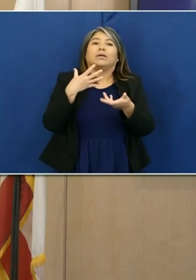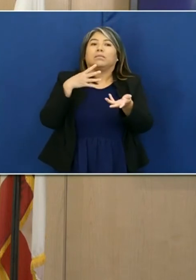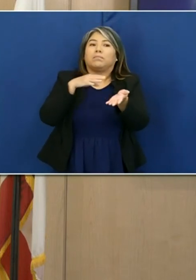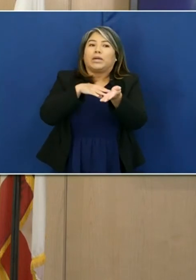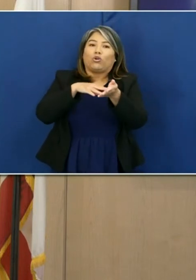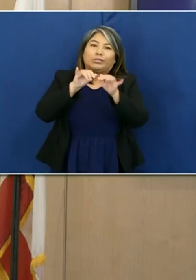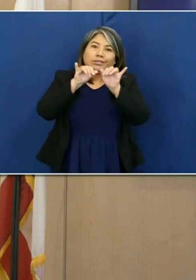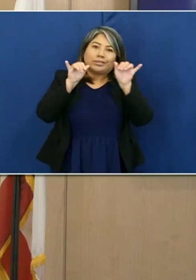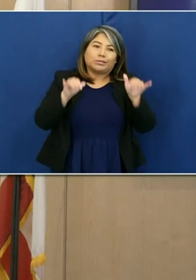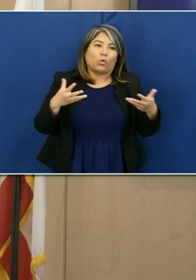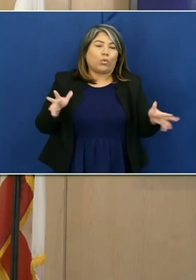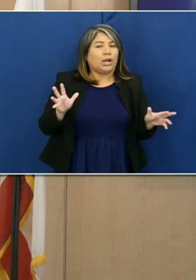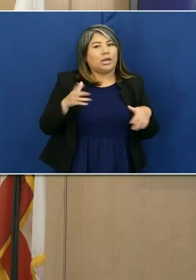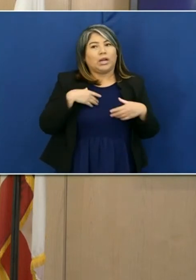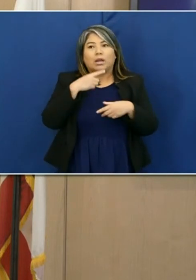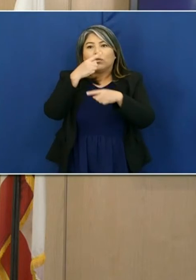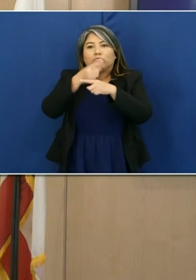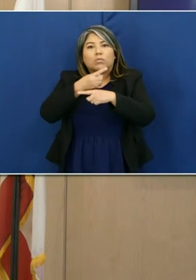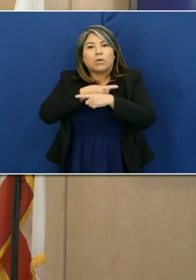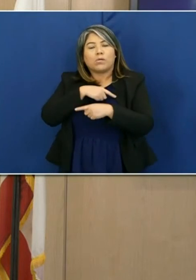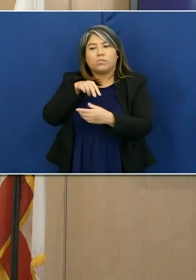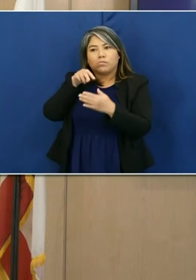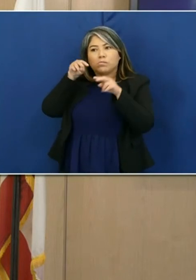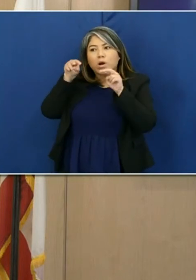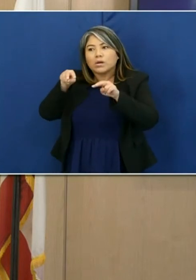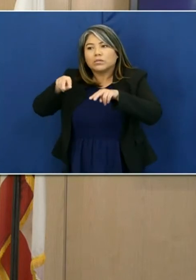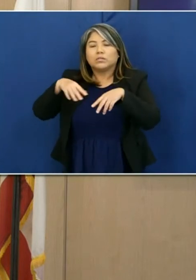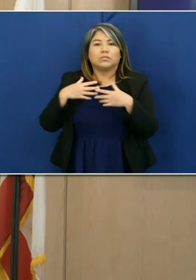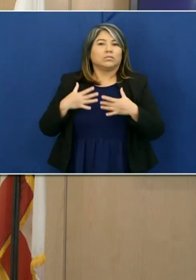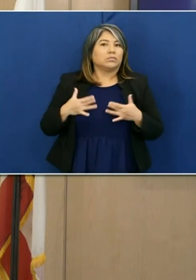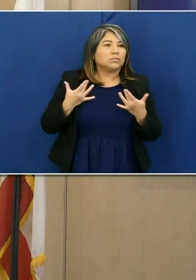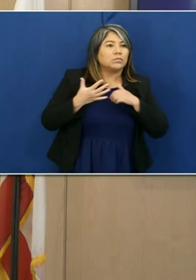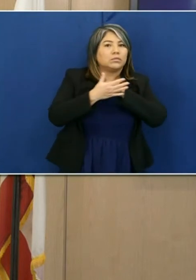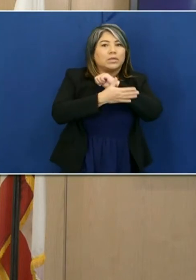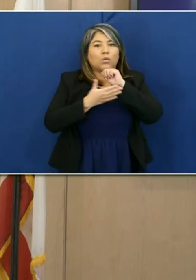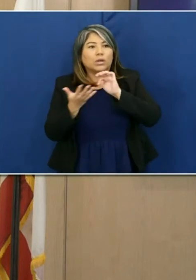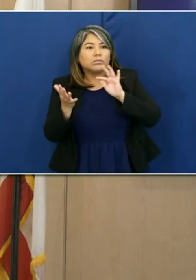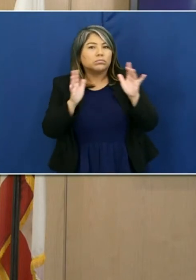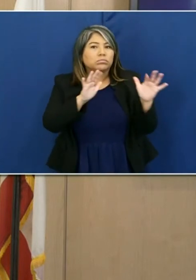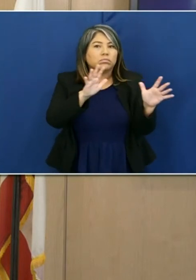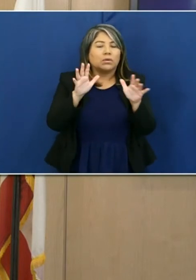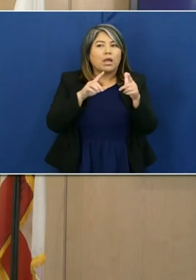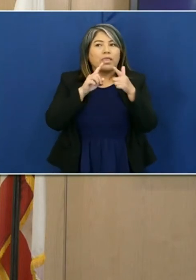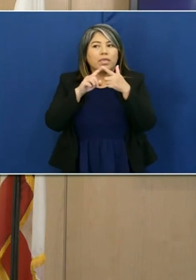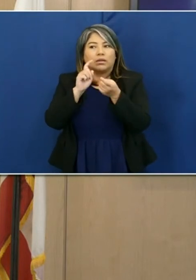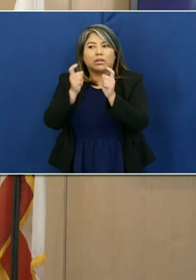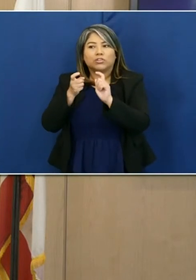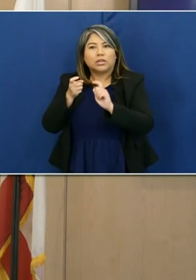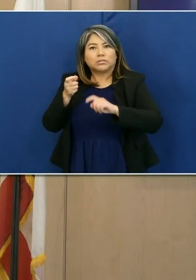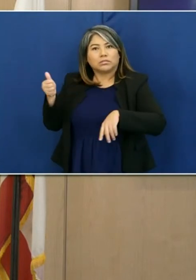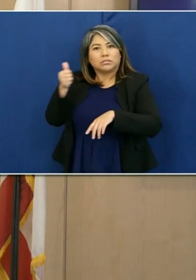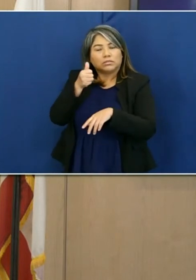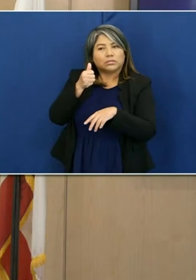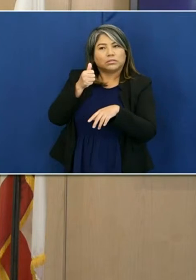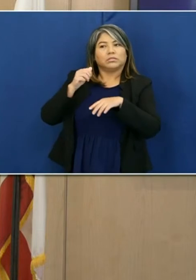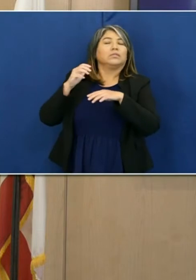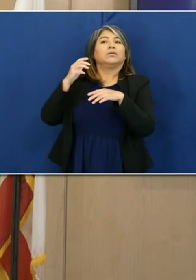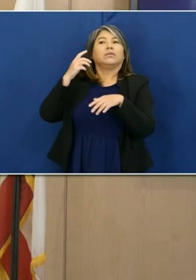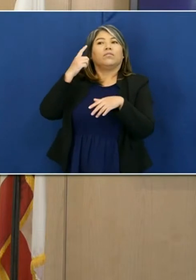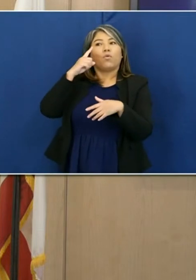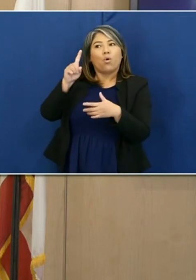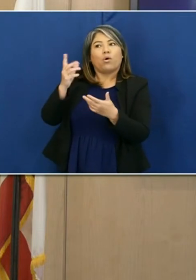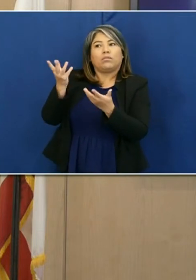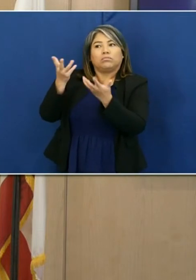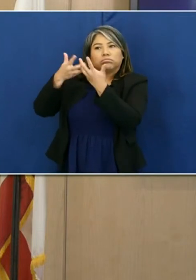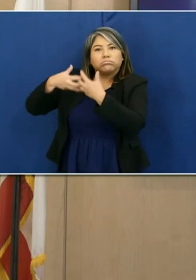basis to monitor closely the status of the county and to make appropriate adjustments in services